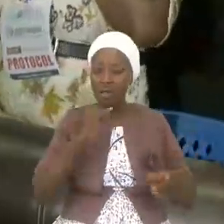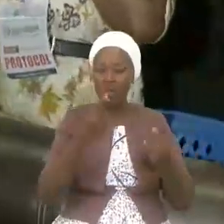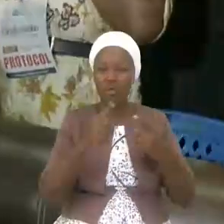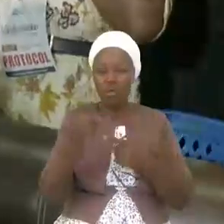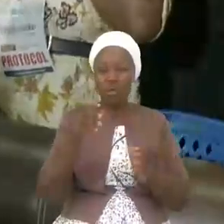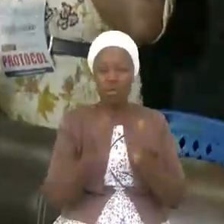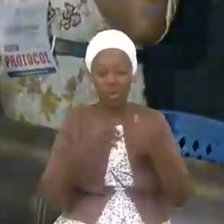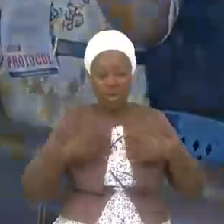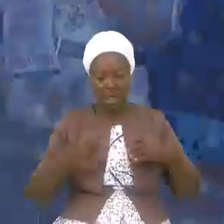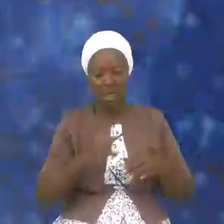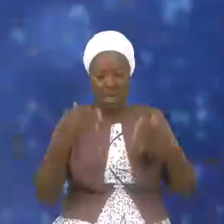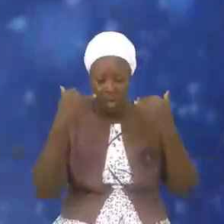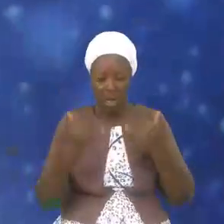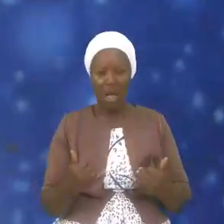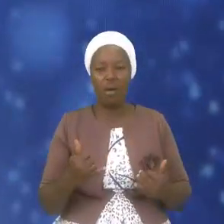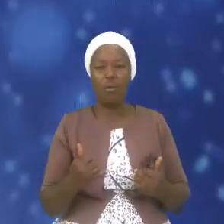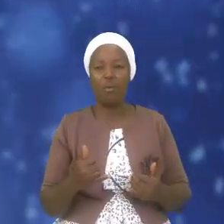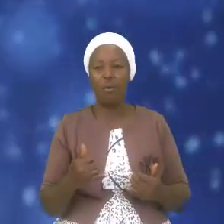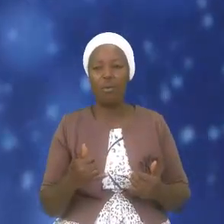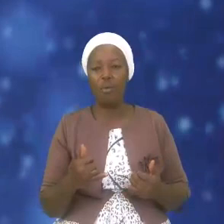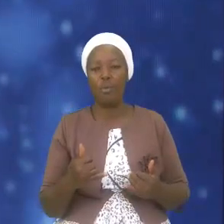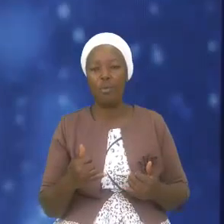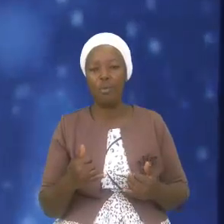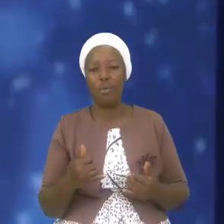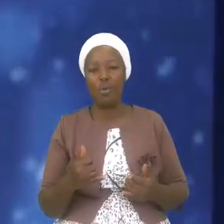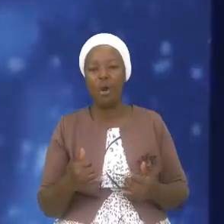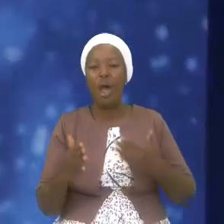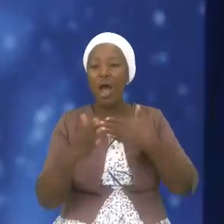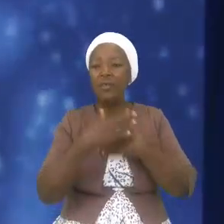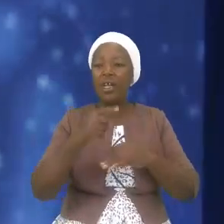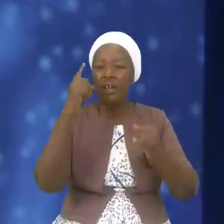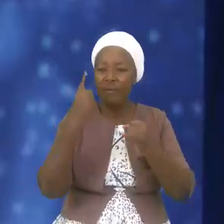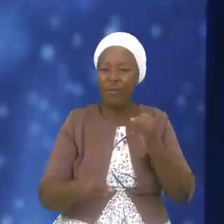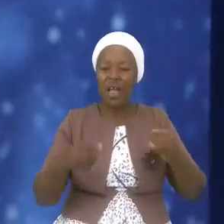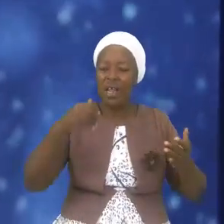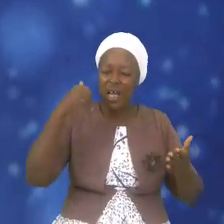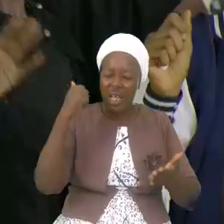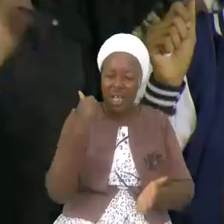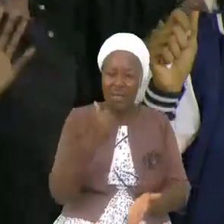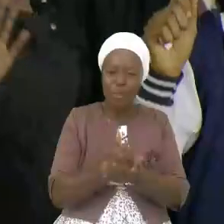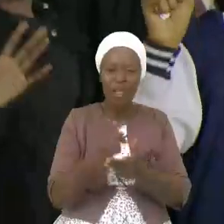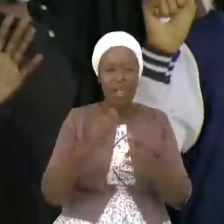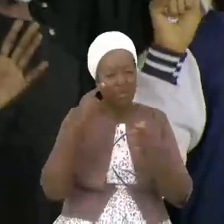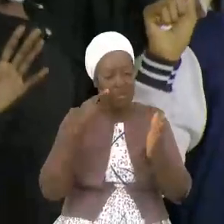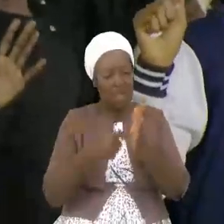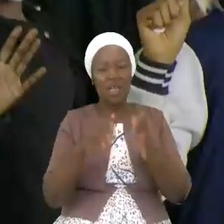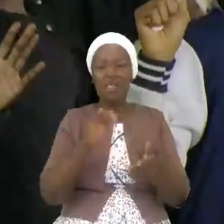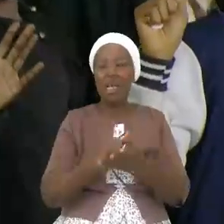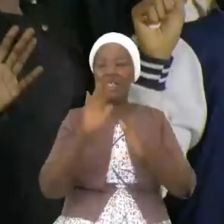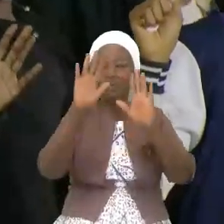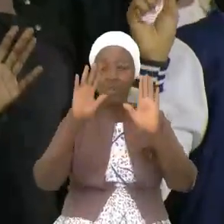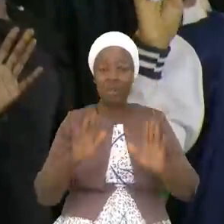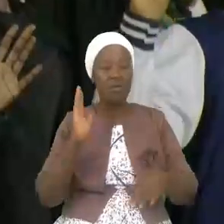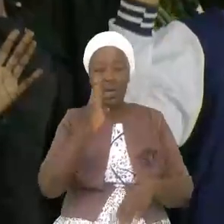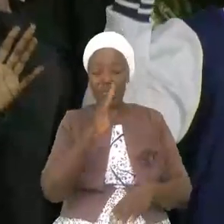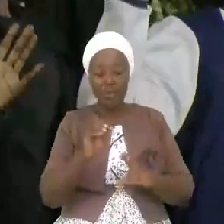After the final amen, you check up, that miracle would have been deposited there. Raise up